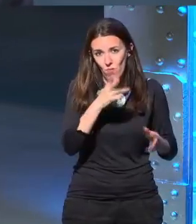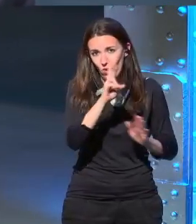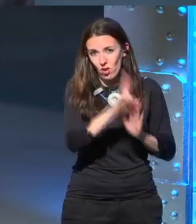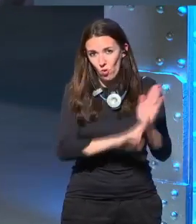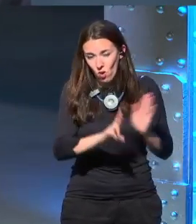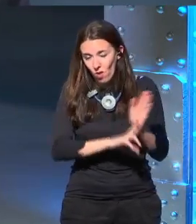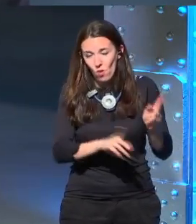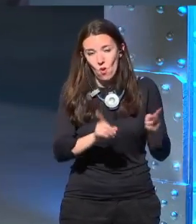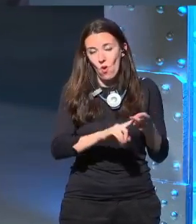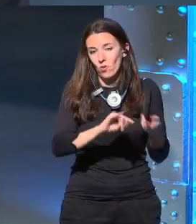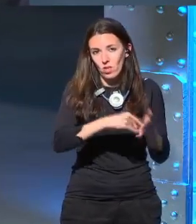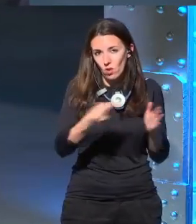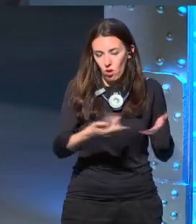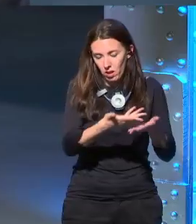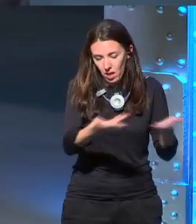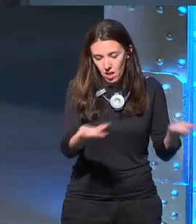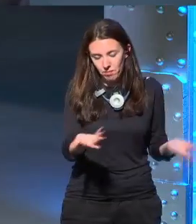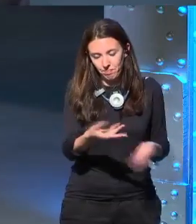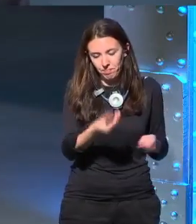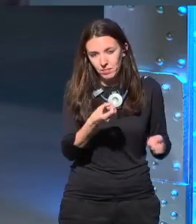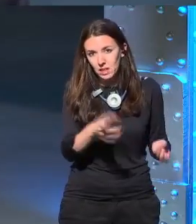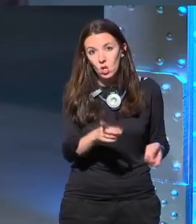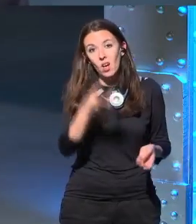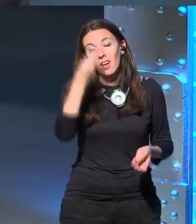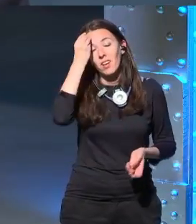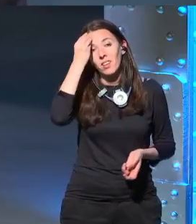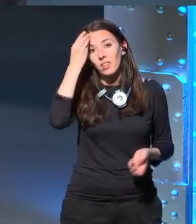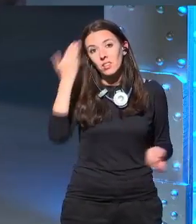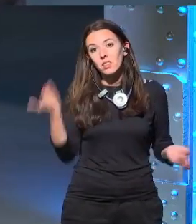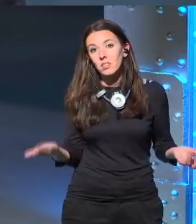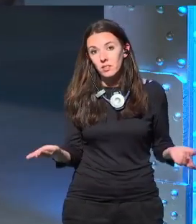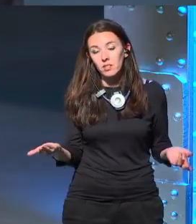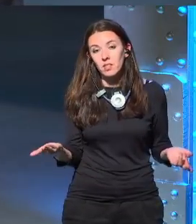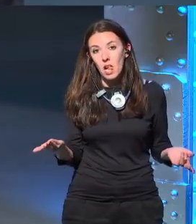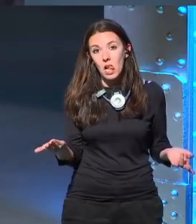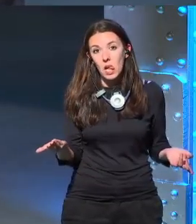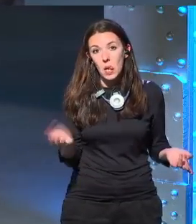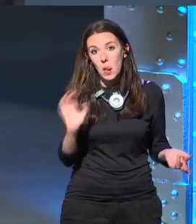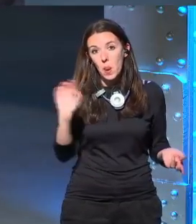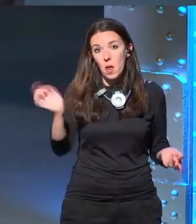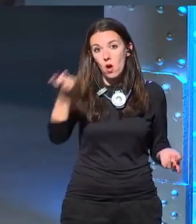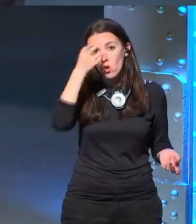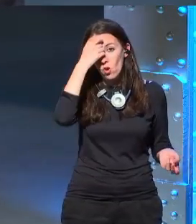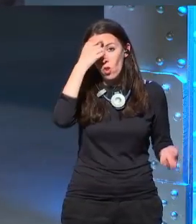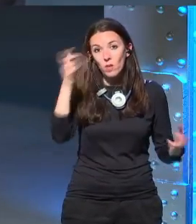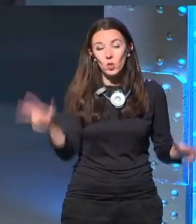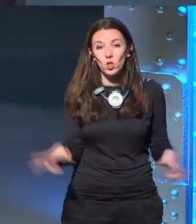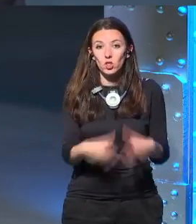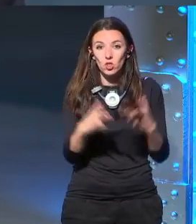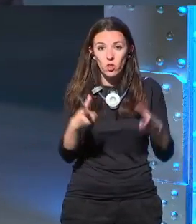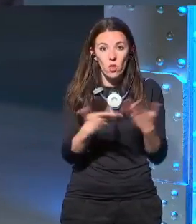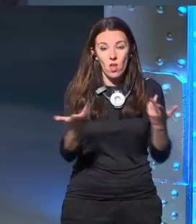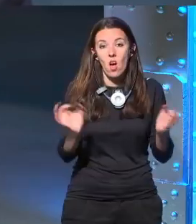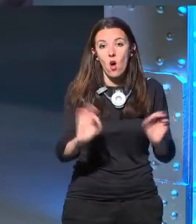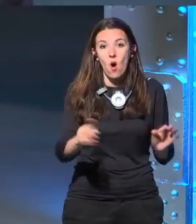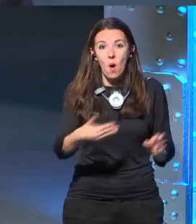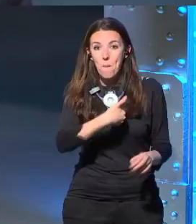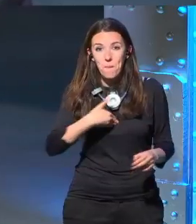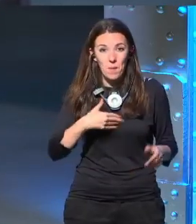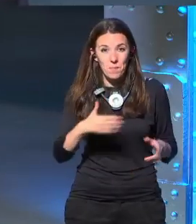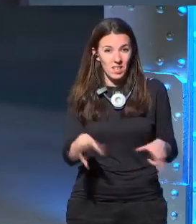technology, but I think that the concept of society's role in